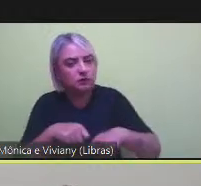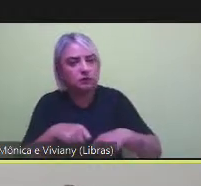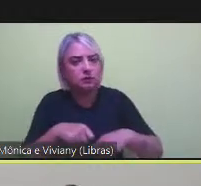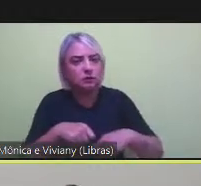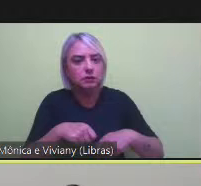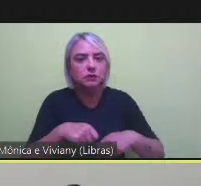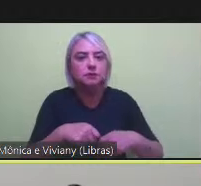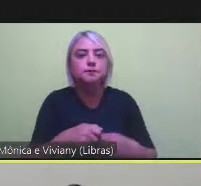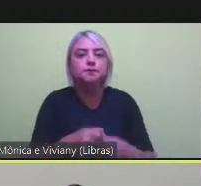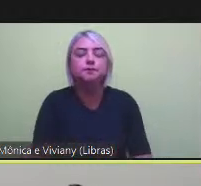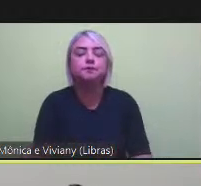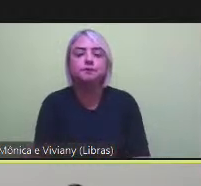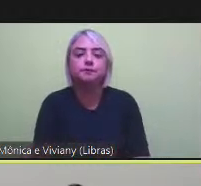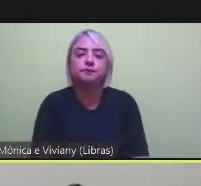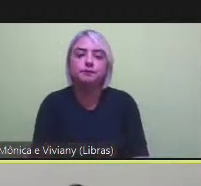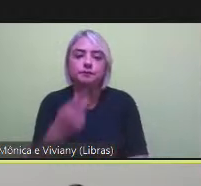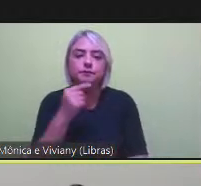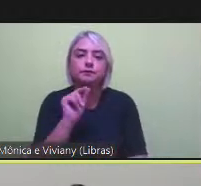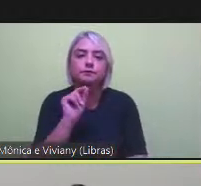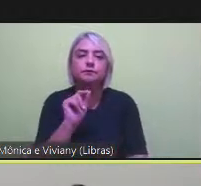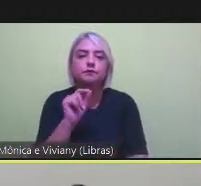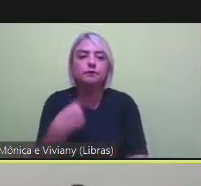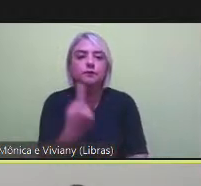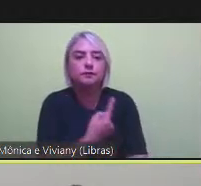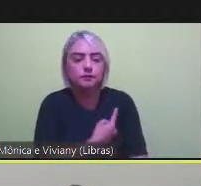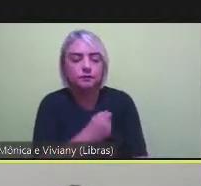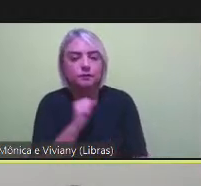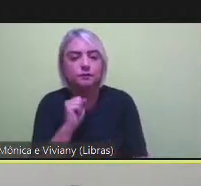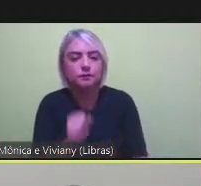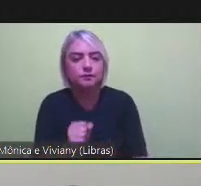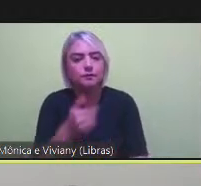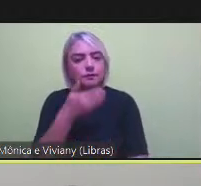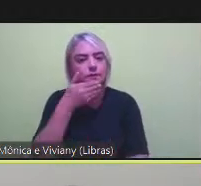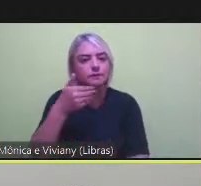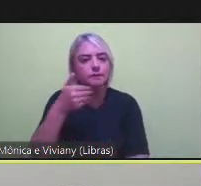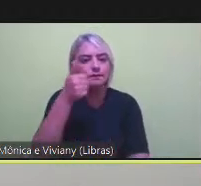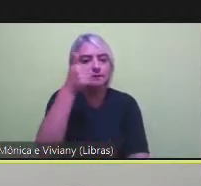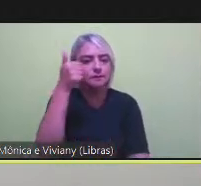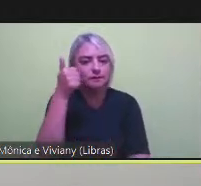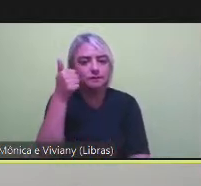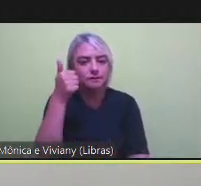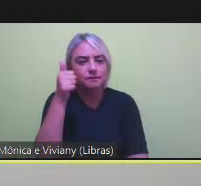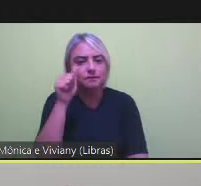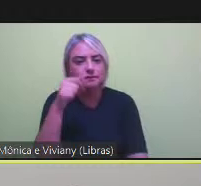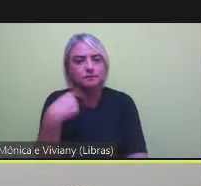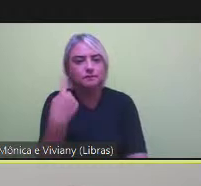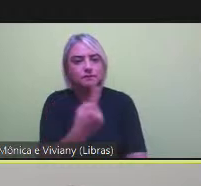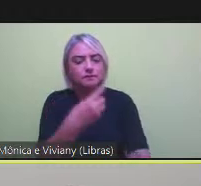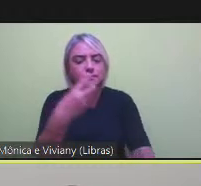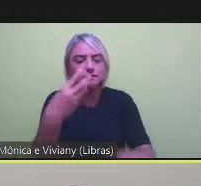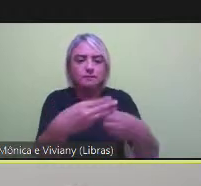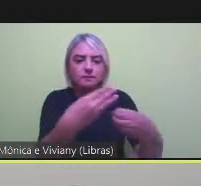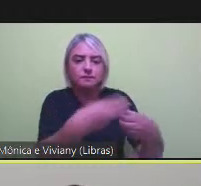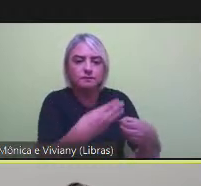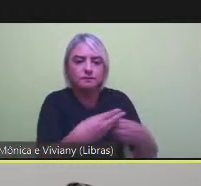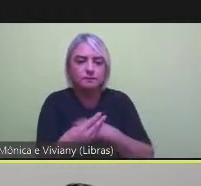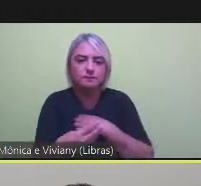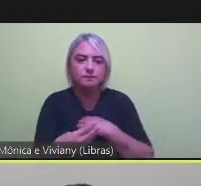forces, potential forces, to be able to see what we can improve in